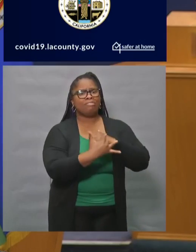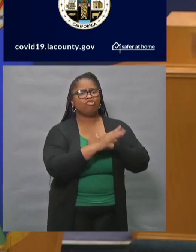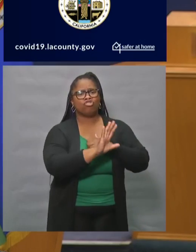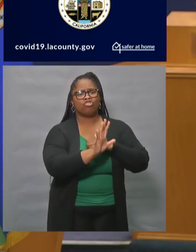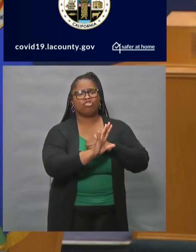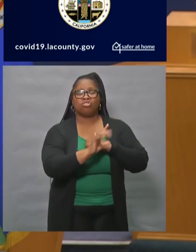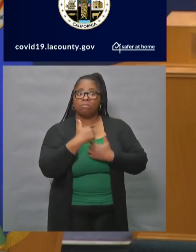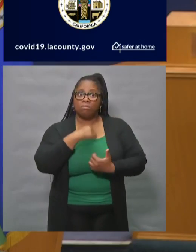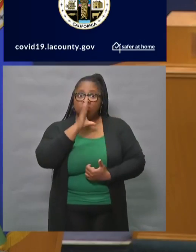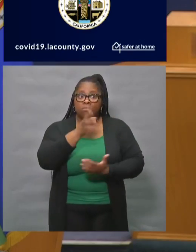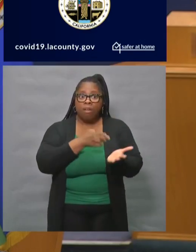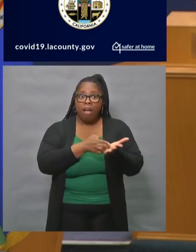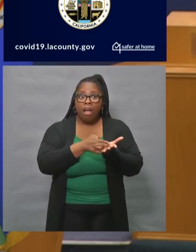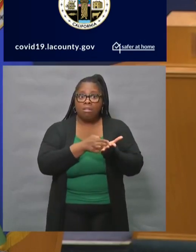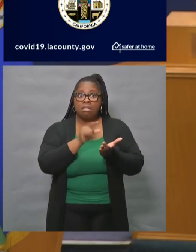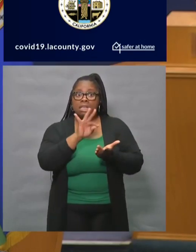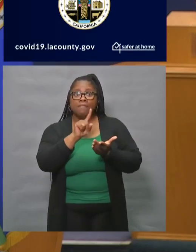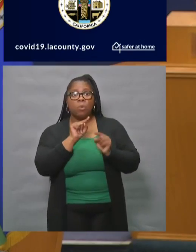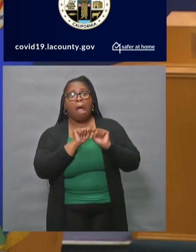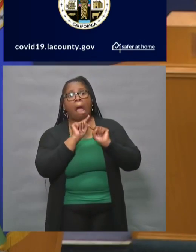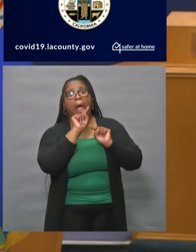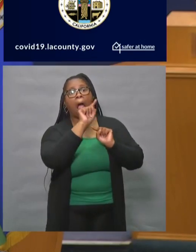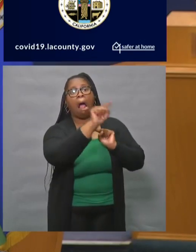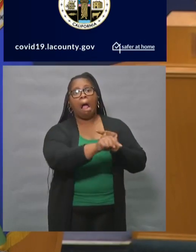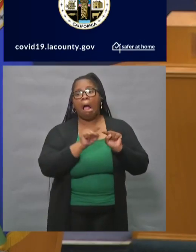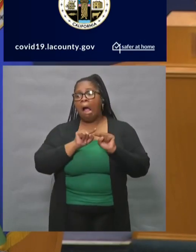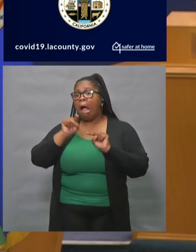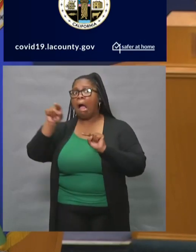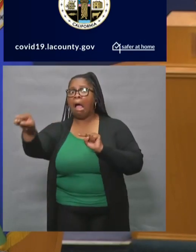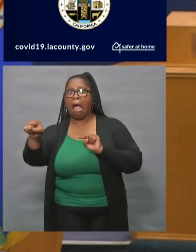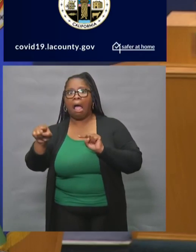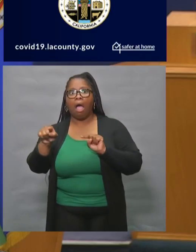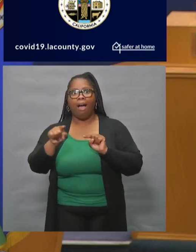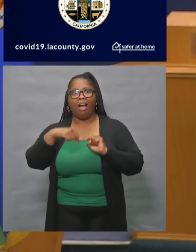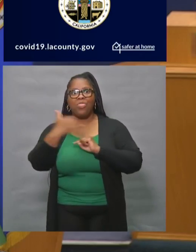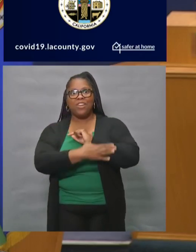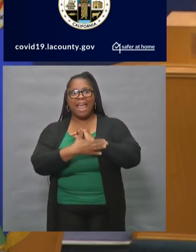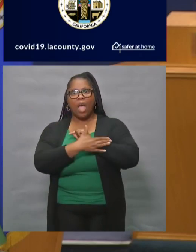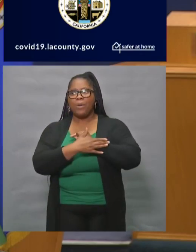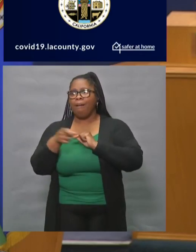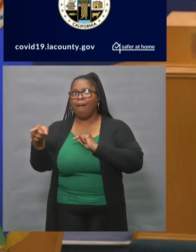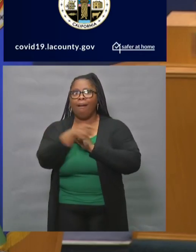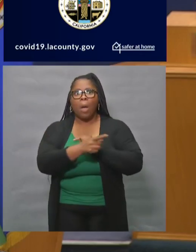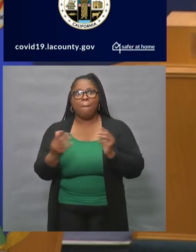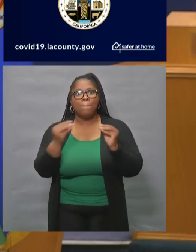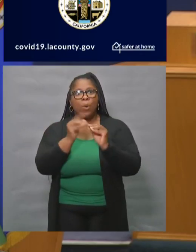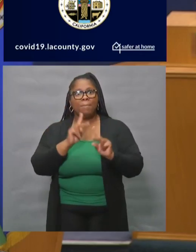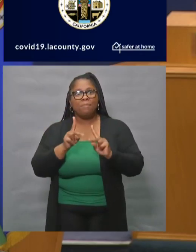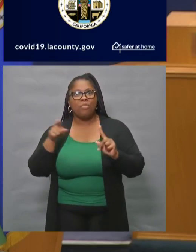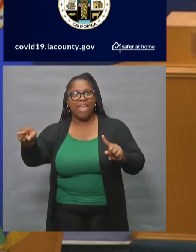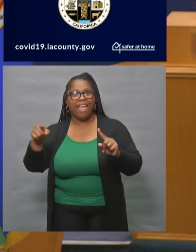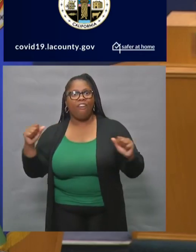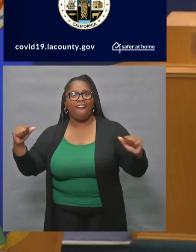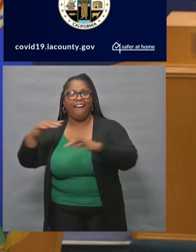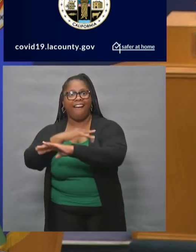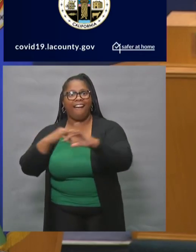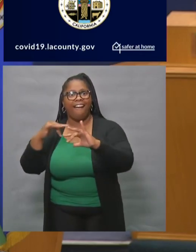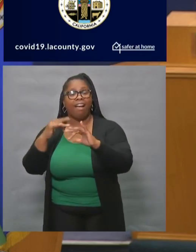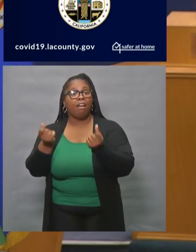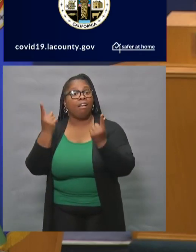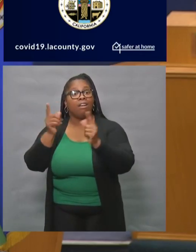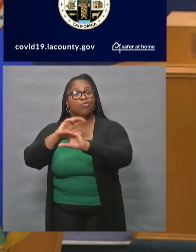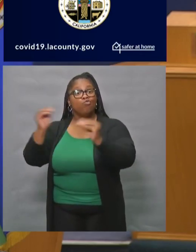go, you run the risk, because there'll be many more people there, of running into people who are asymptomatic, but they're able to infect you, and then